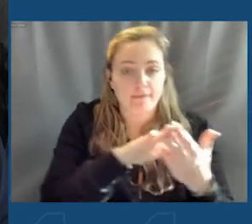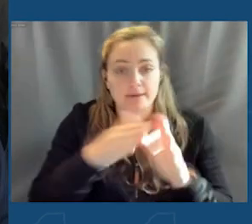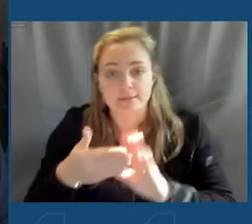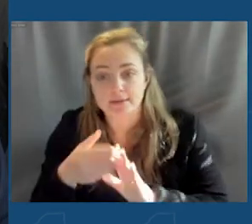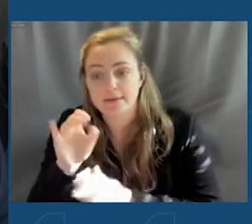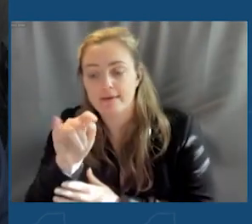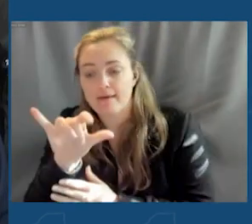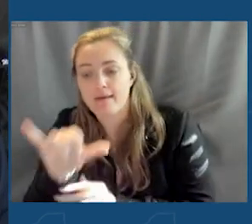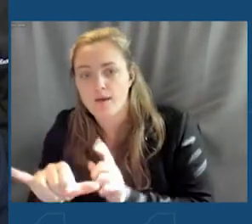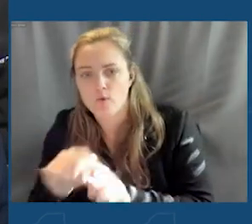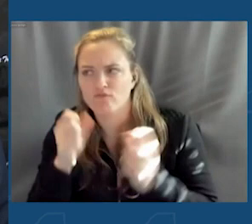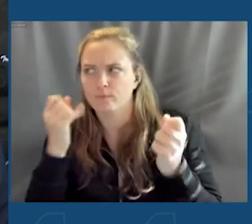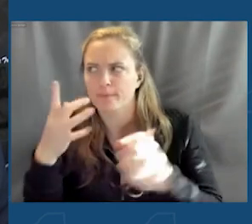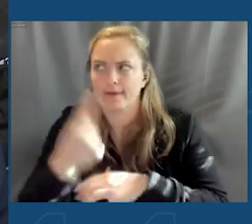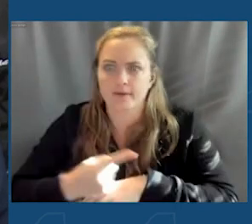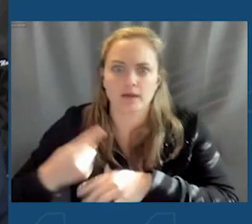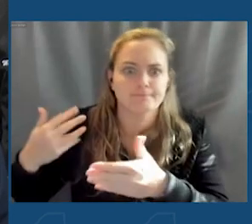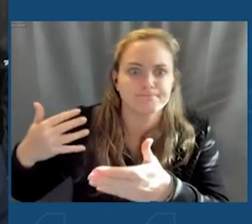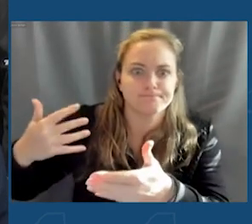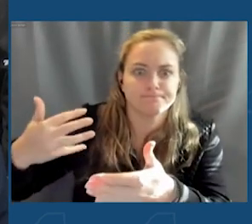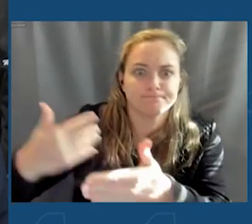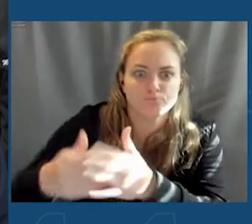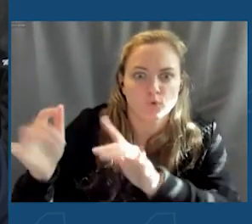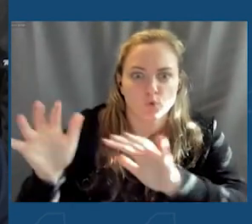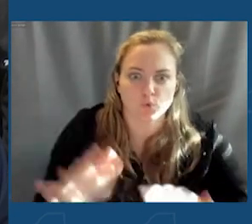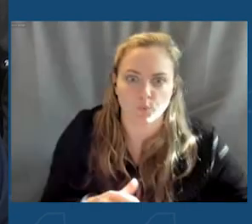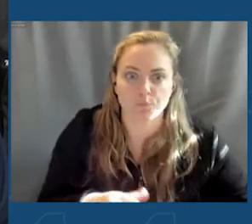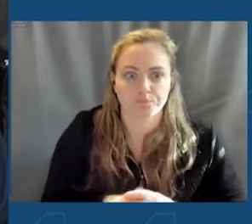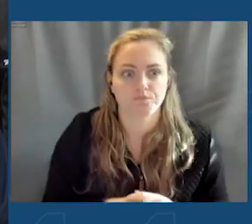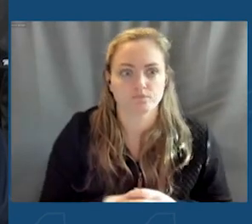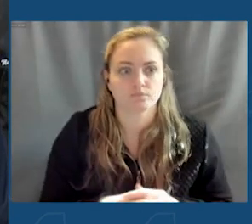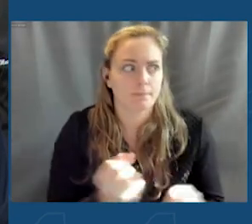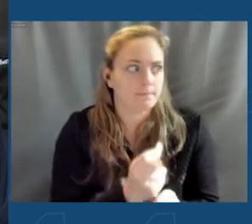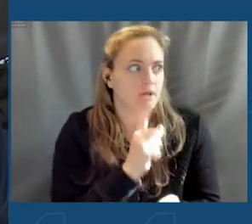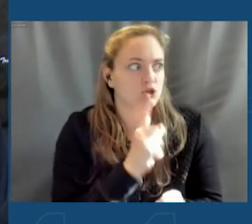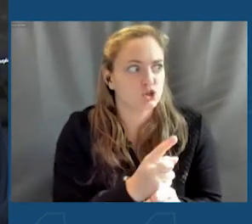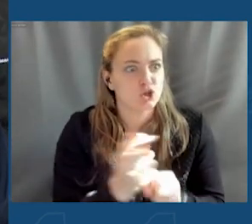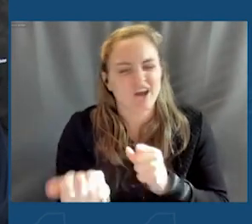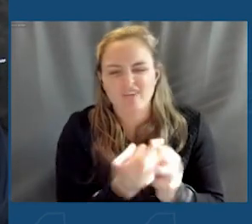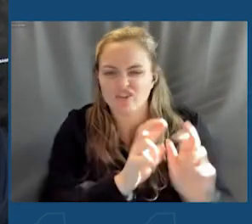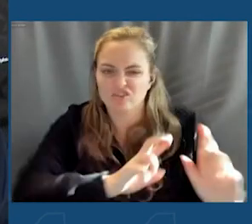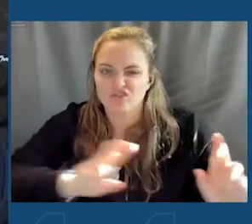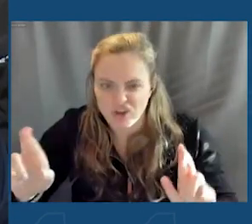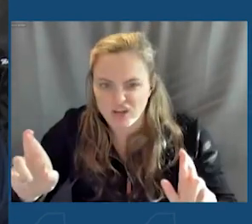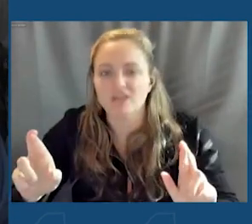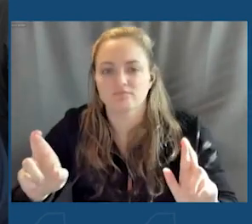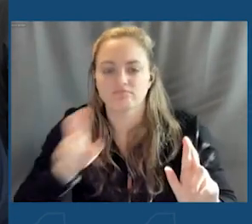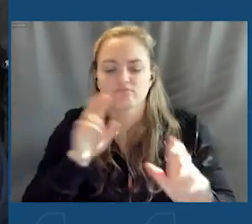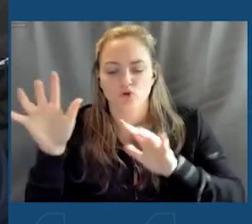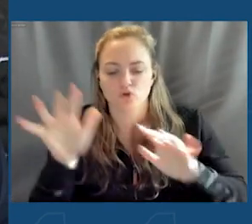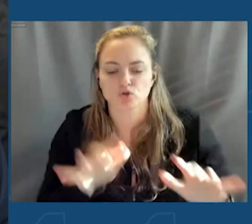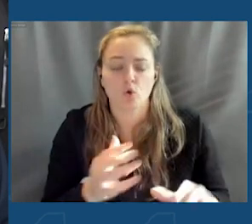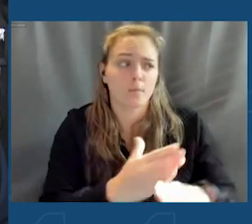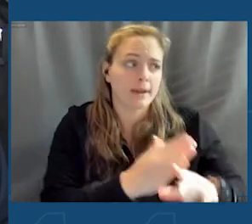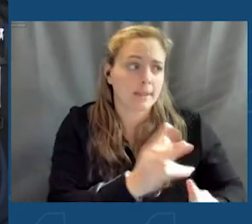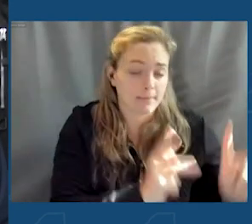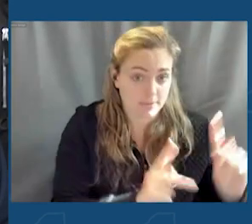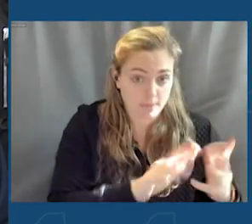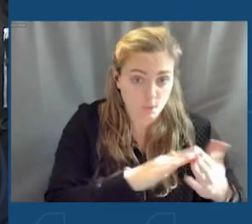literally for days now, making sure that we leave no stone unturned in our efforts to make sure that we protect the people of this